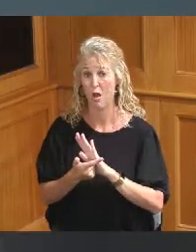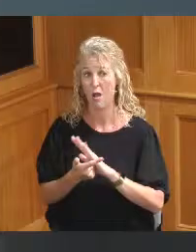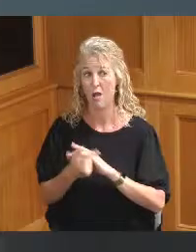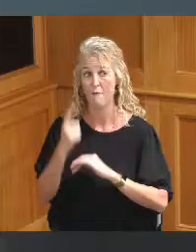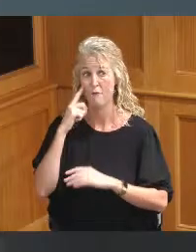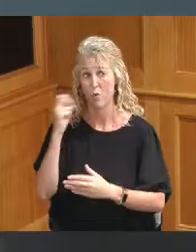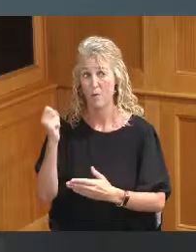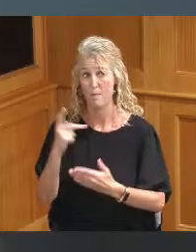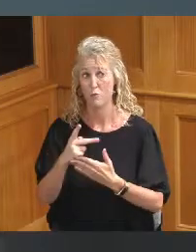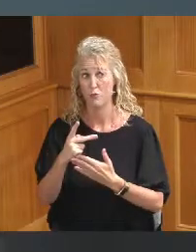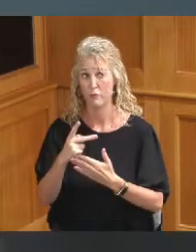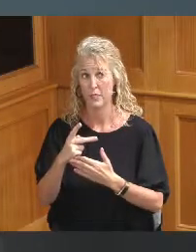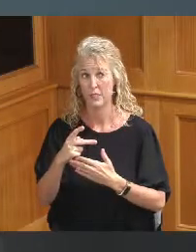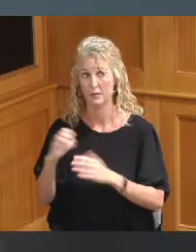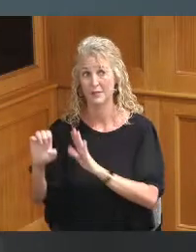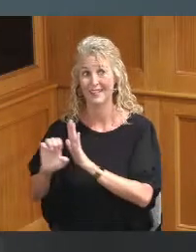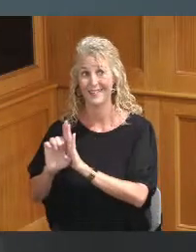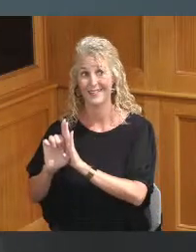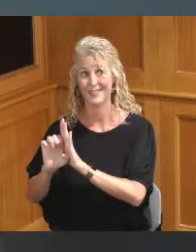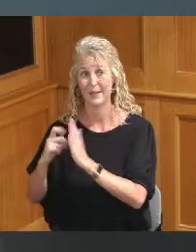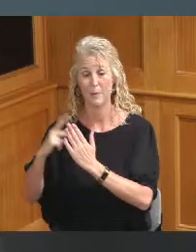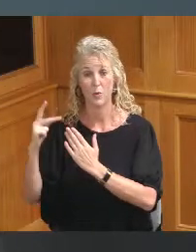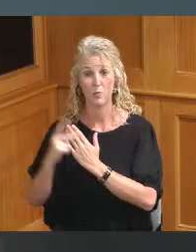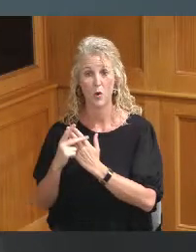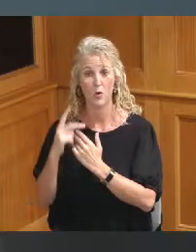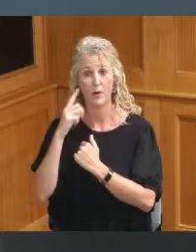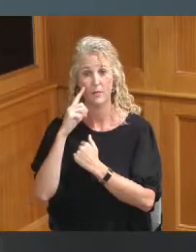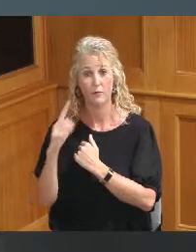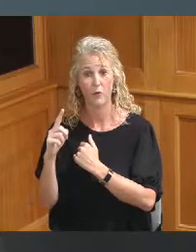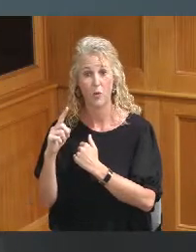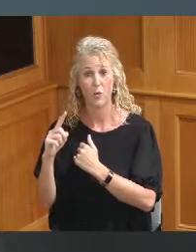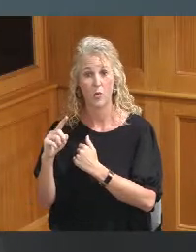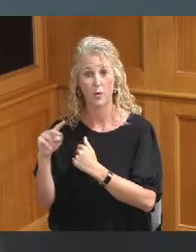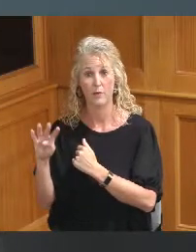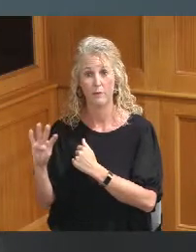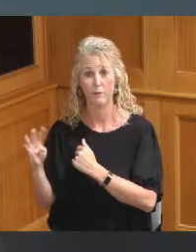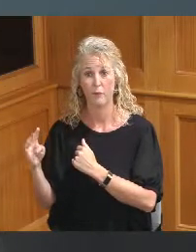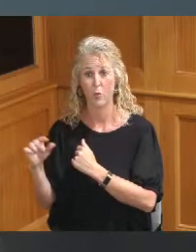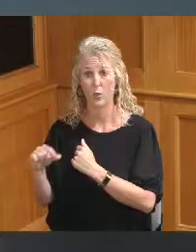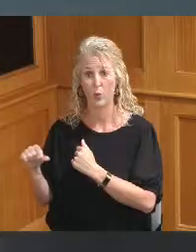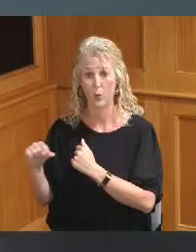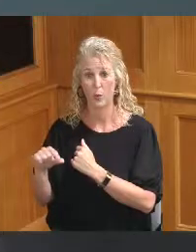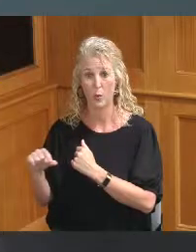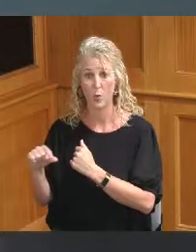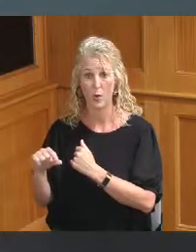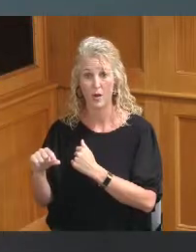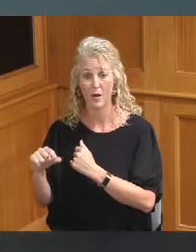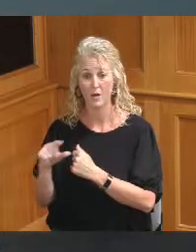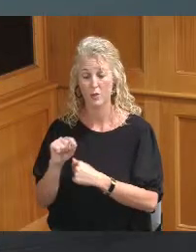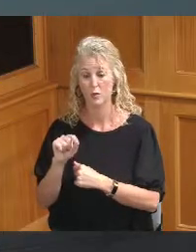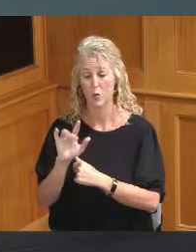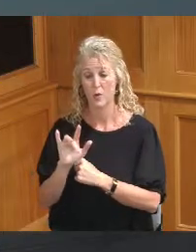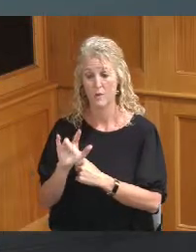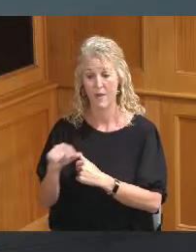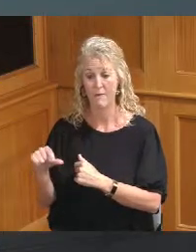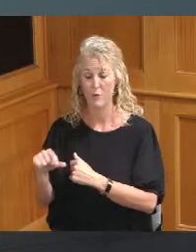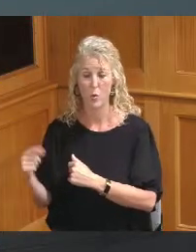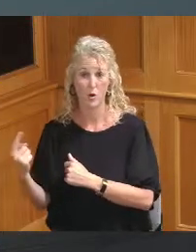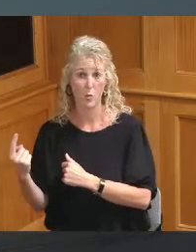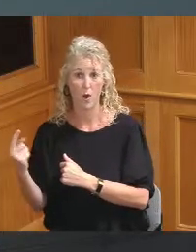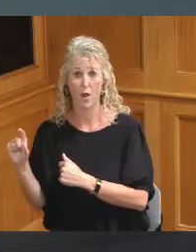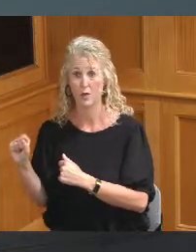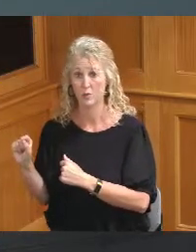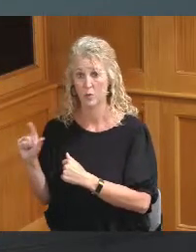to authorize pilot programs for the fourth quarter and quarter one of 2026. So when